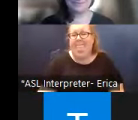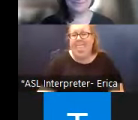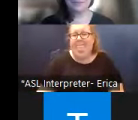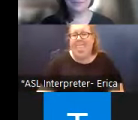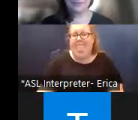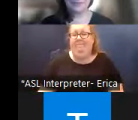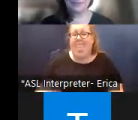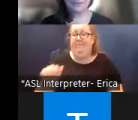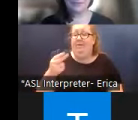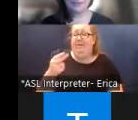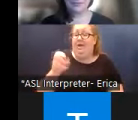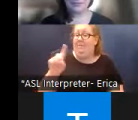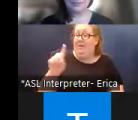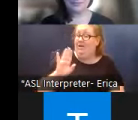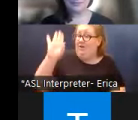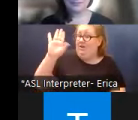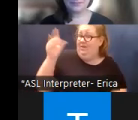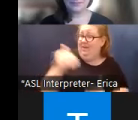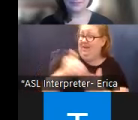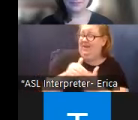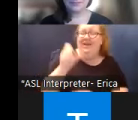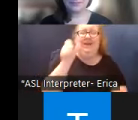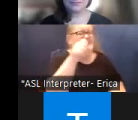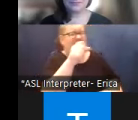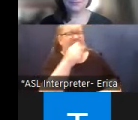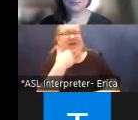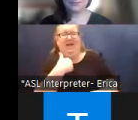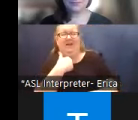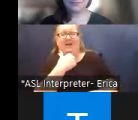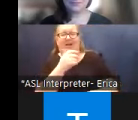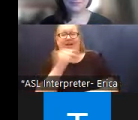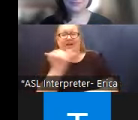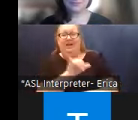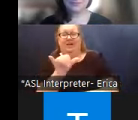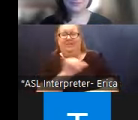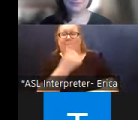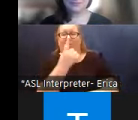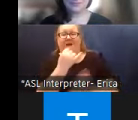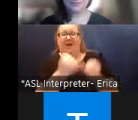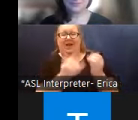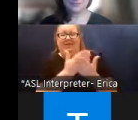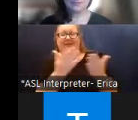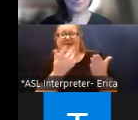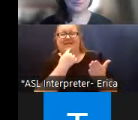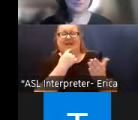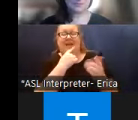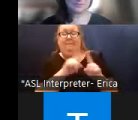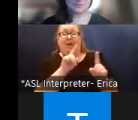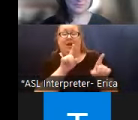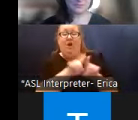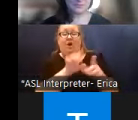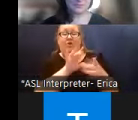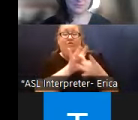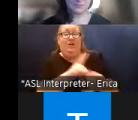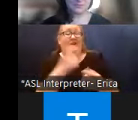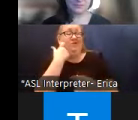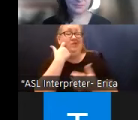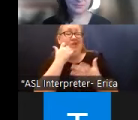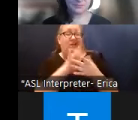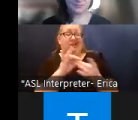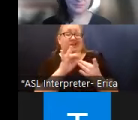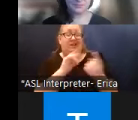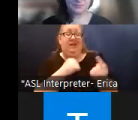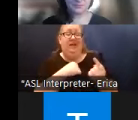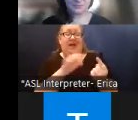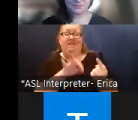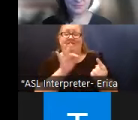Ahmed, you had your hand up again? Yeah, I just had pretty much like one last thing to say, but it was also in regards to, again, what they just said. I found it